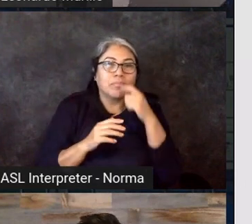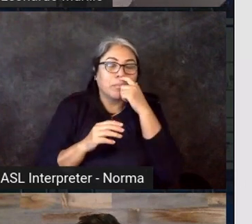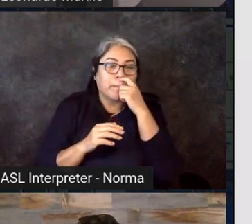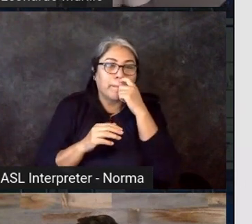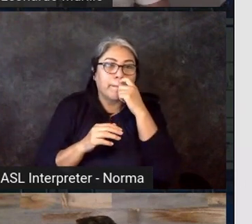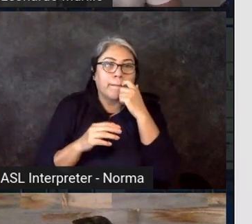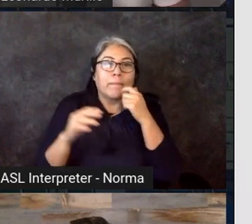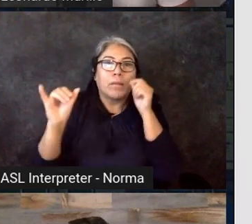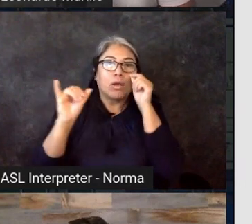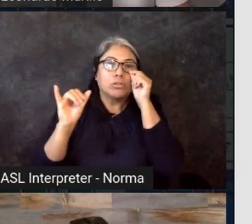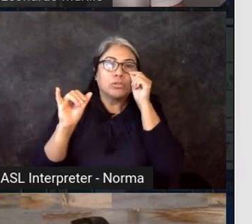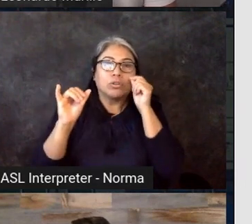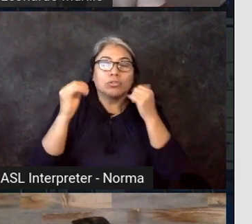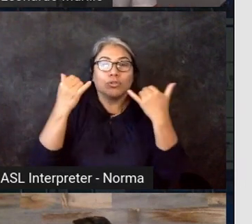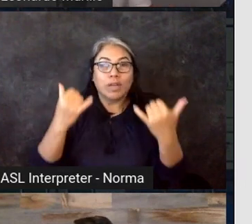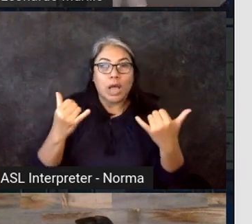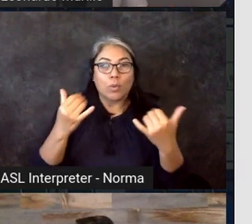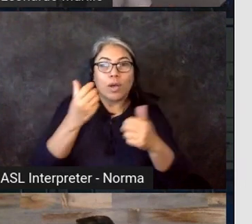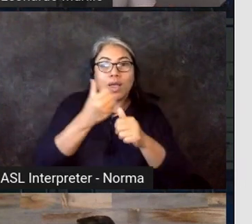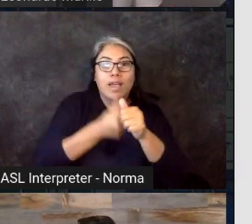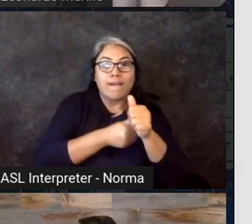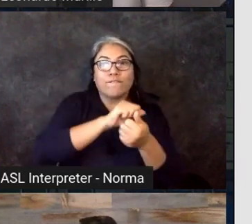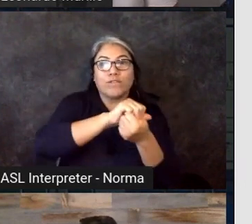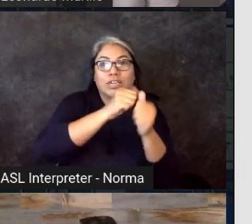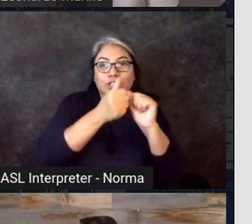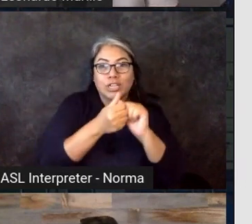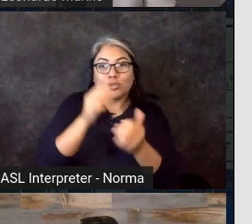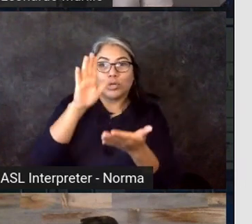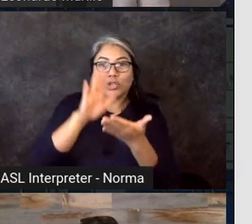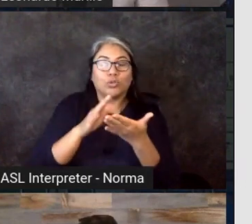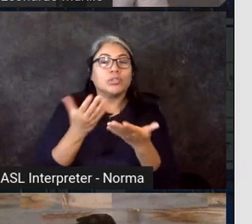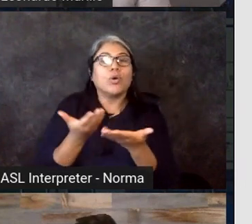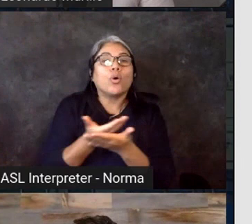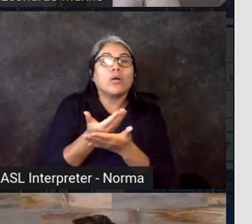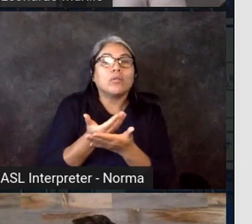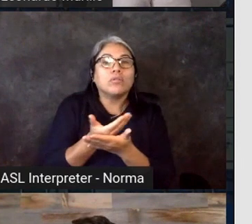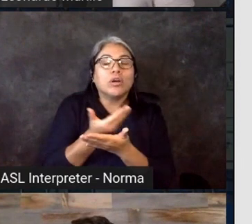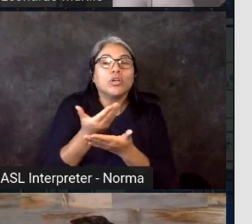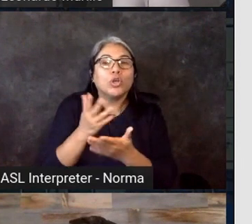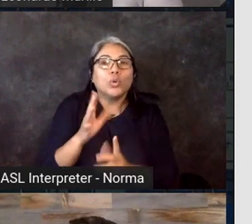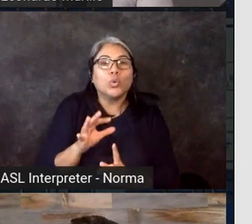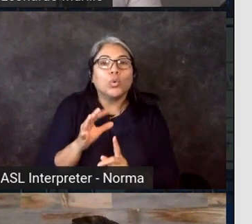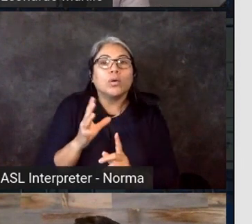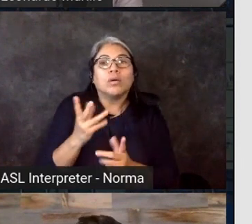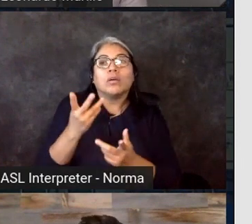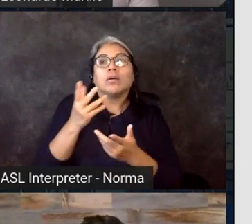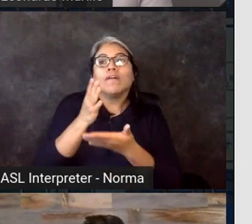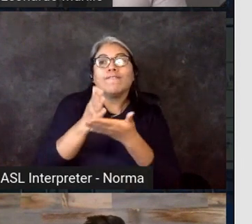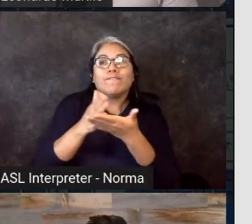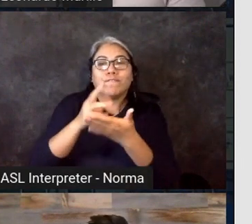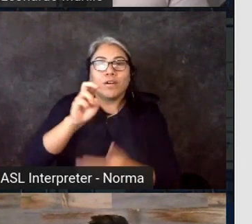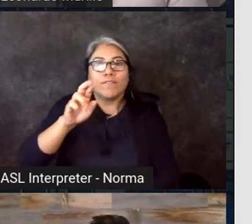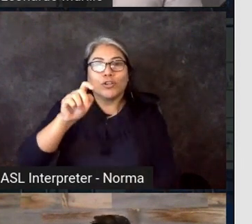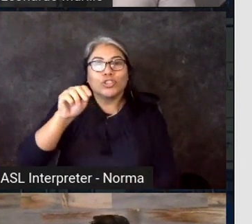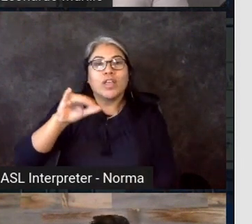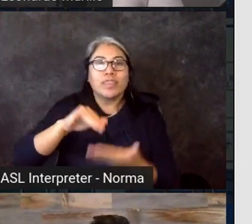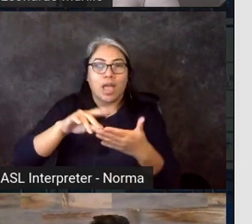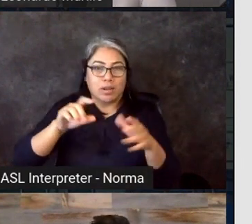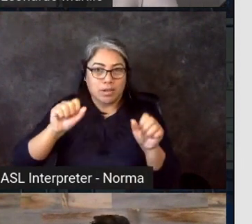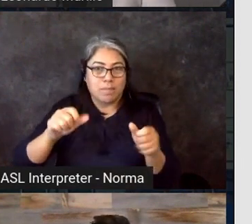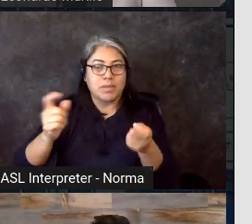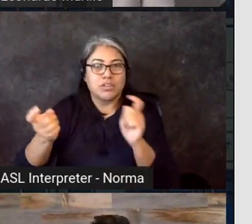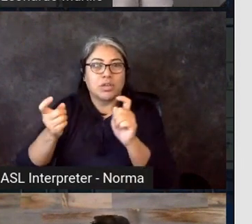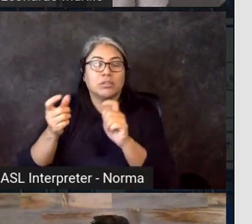change produces a new unique version that is immutable. And with GitOps, which is our tool,